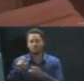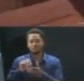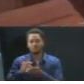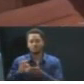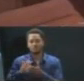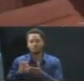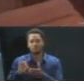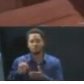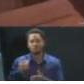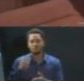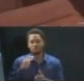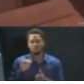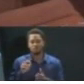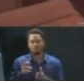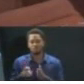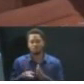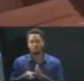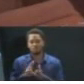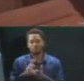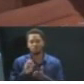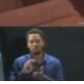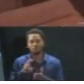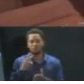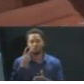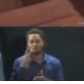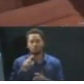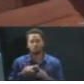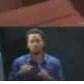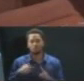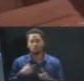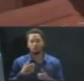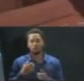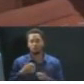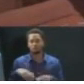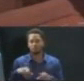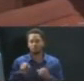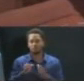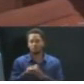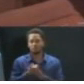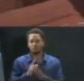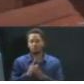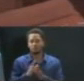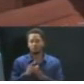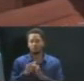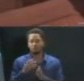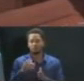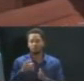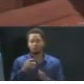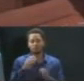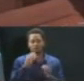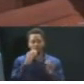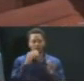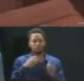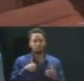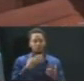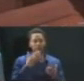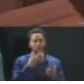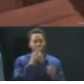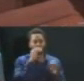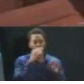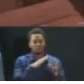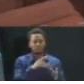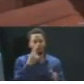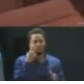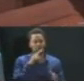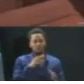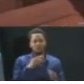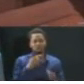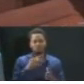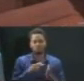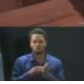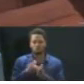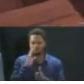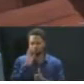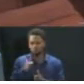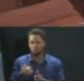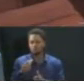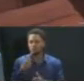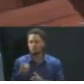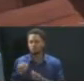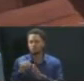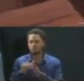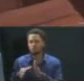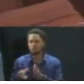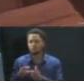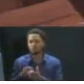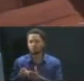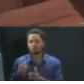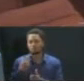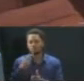review. I would like to take a moment to thank those teachers who are telling children the truth, that this test does not define the kind of student they